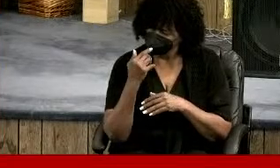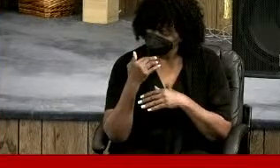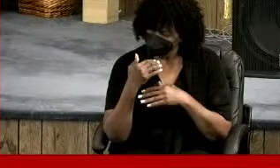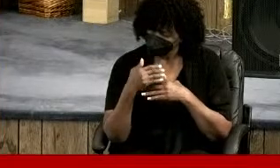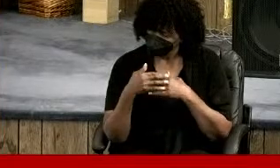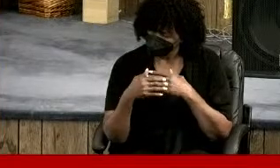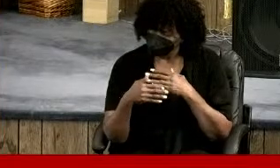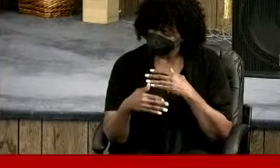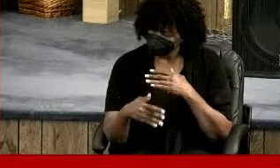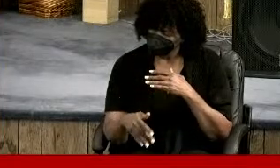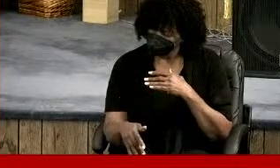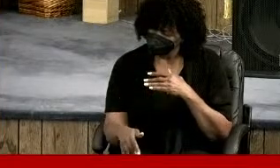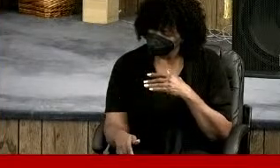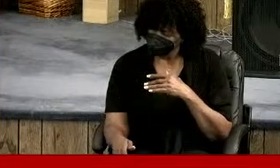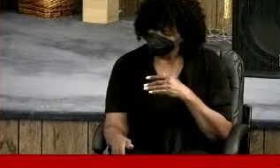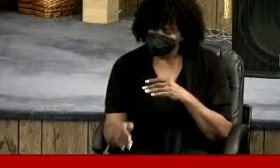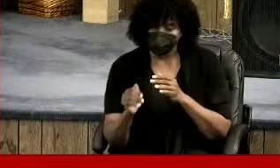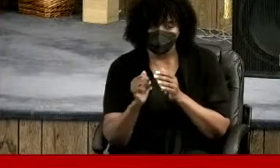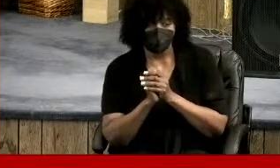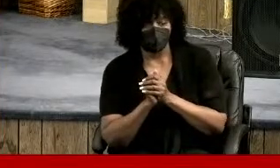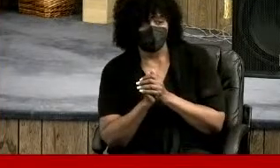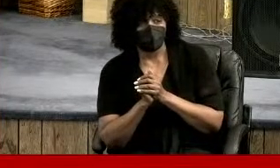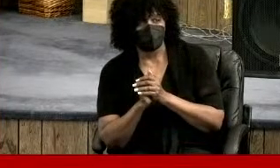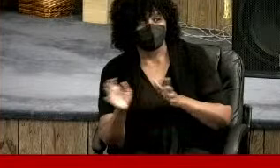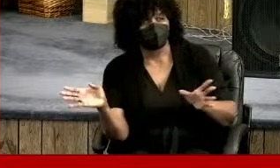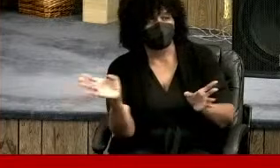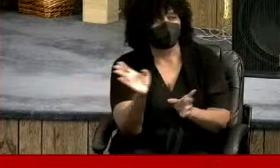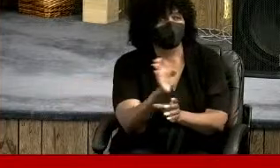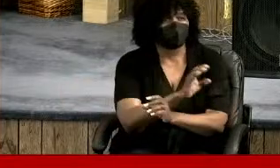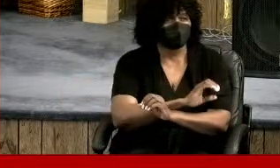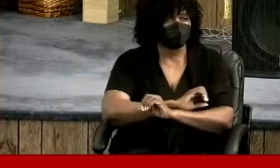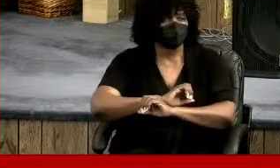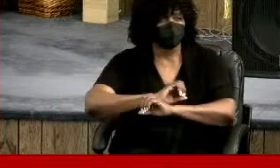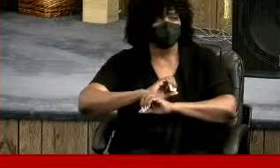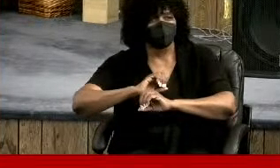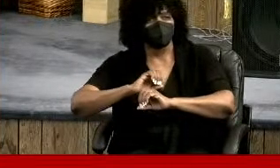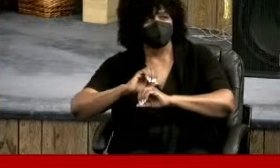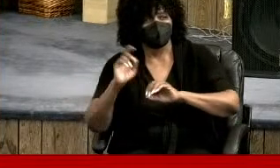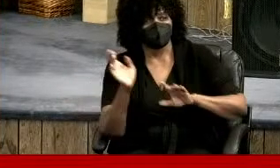right, can we move into that spiritual place today?